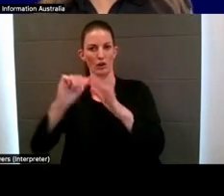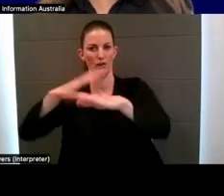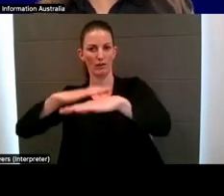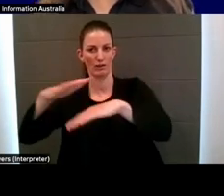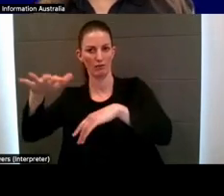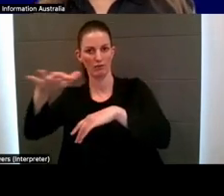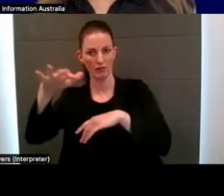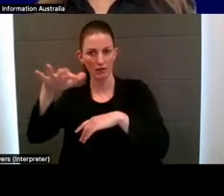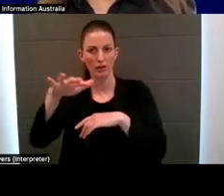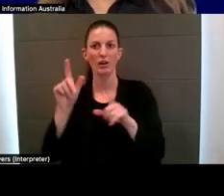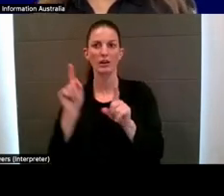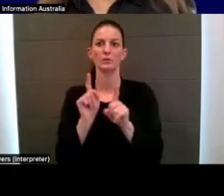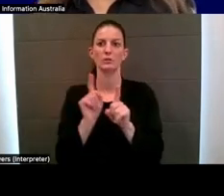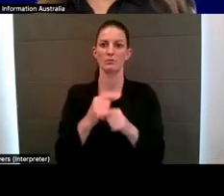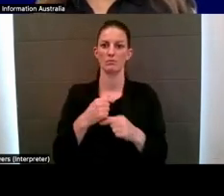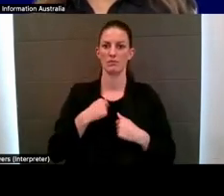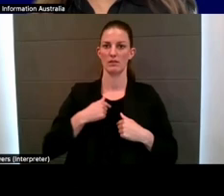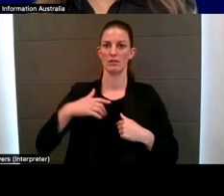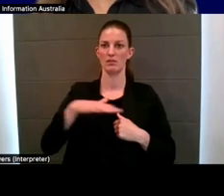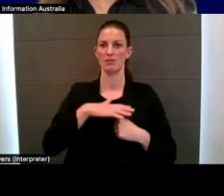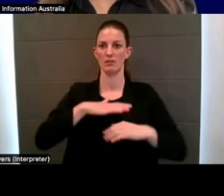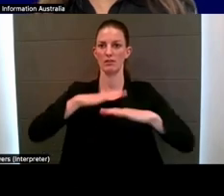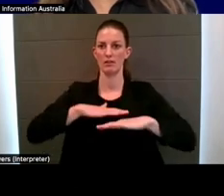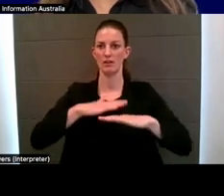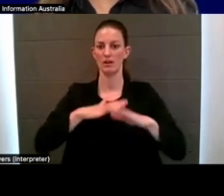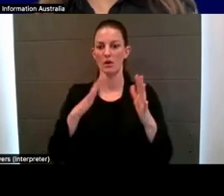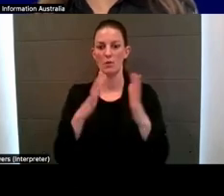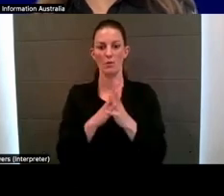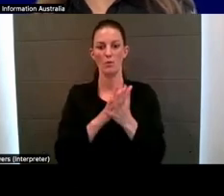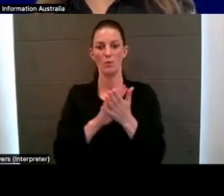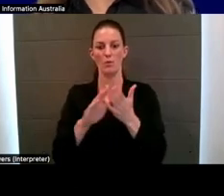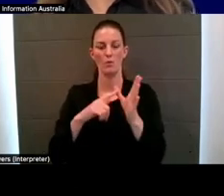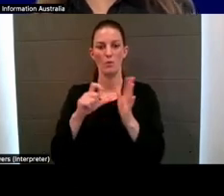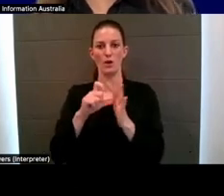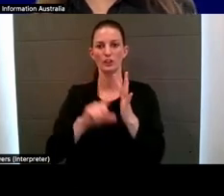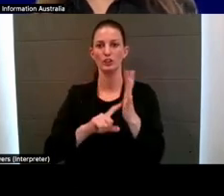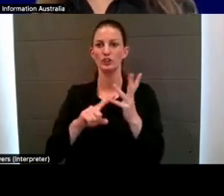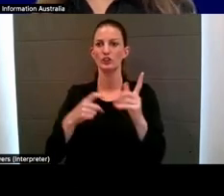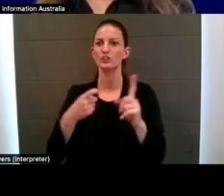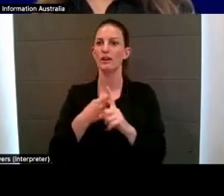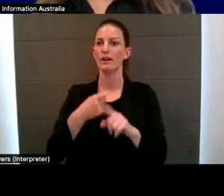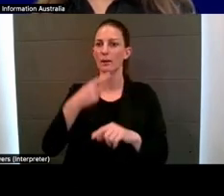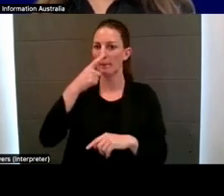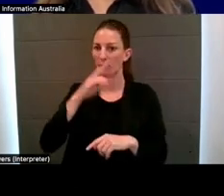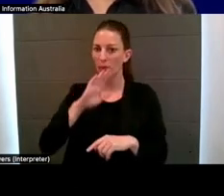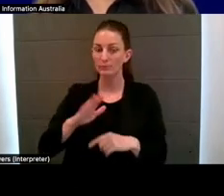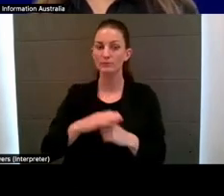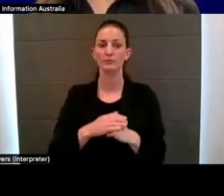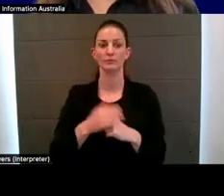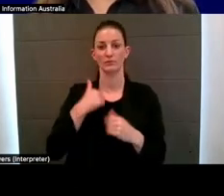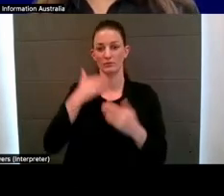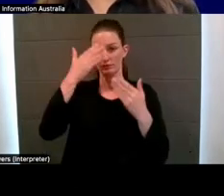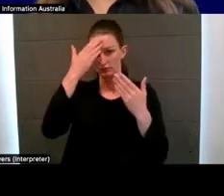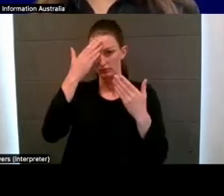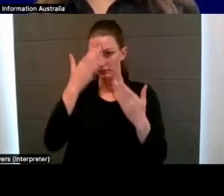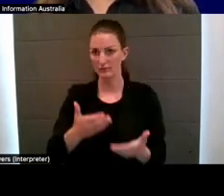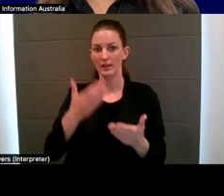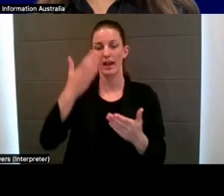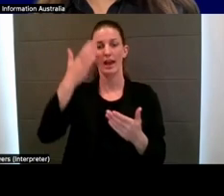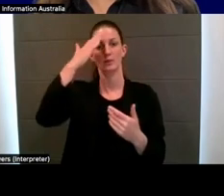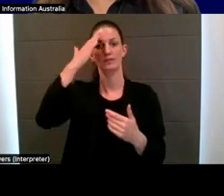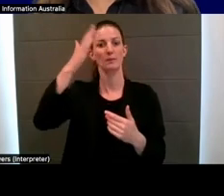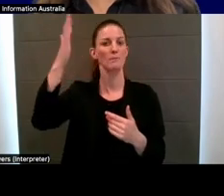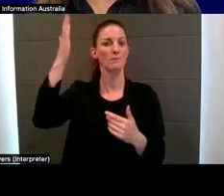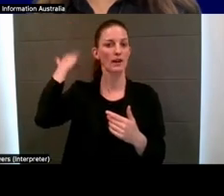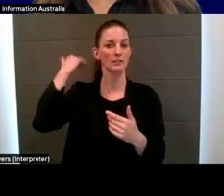Wajak people. We pay respects to their elders past and present, as well as the peoples from